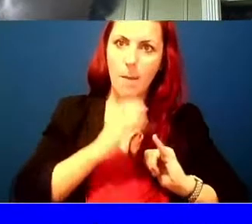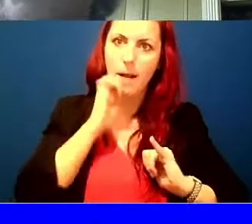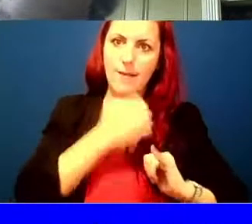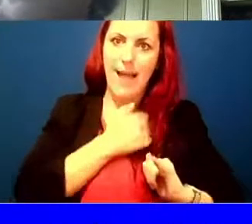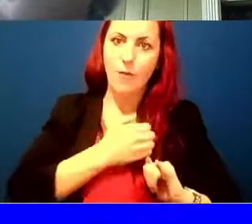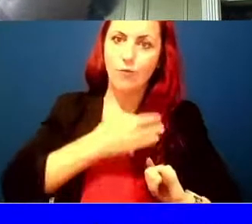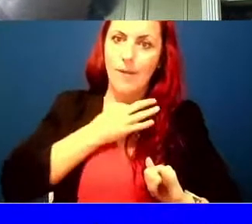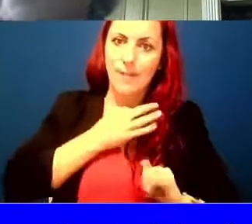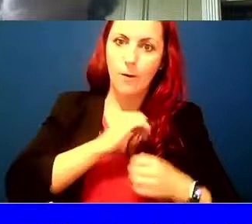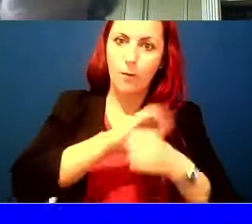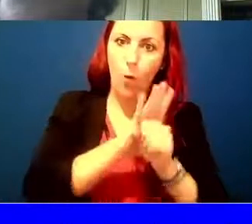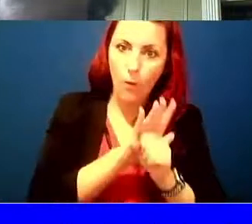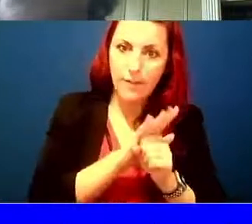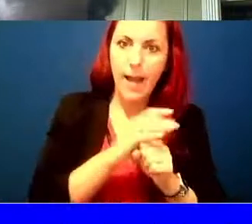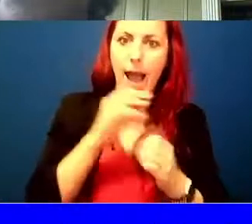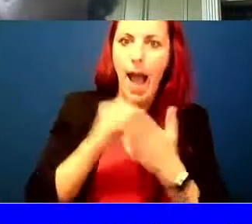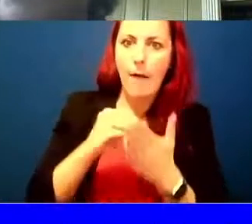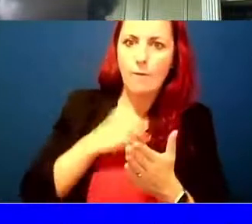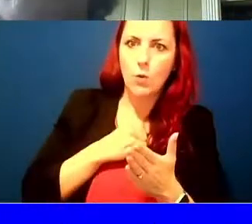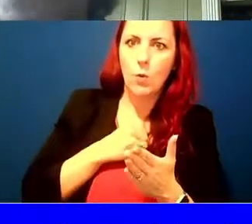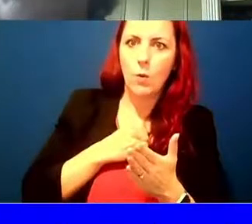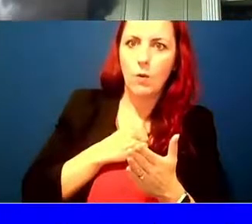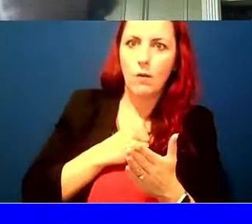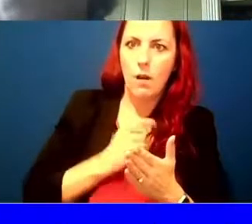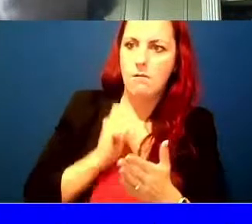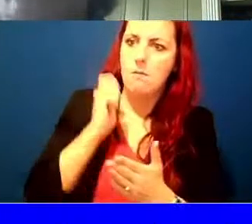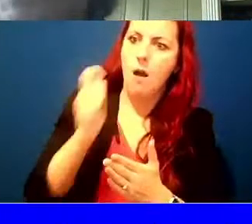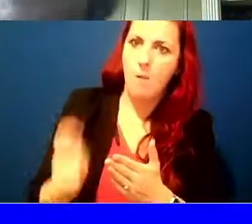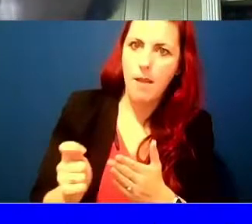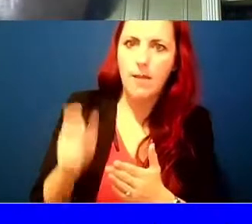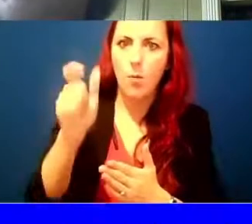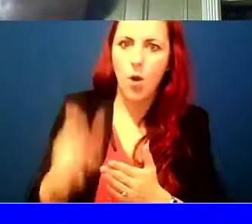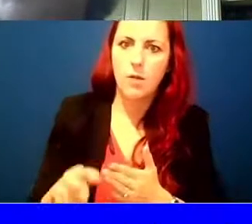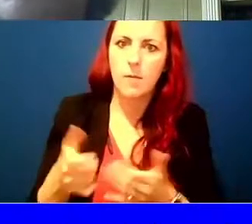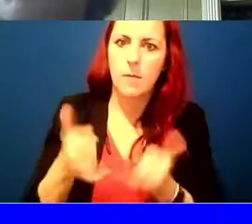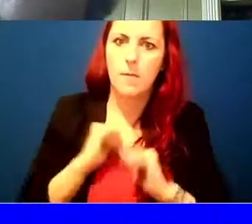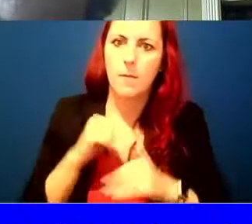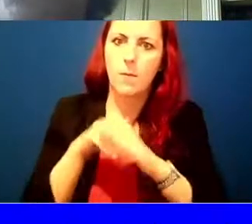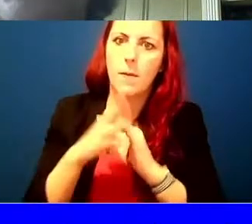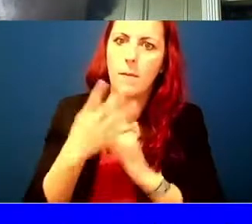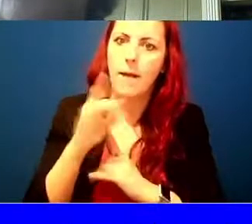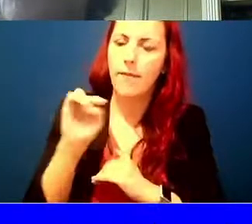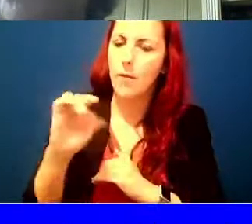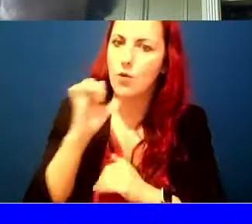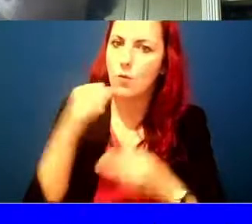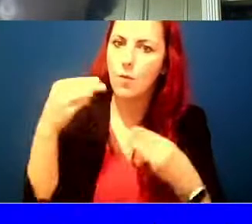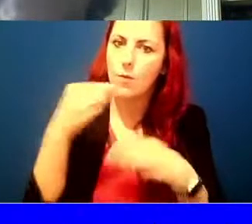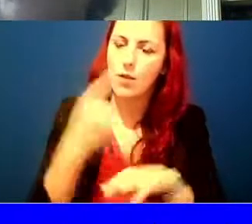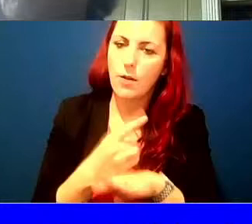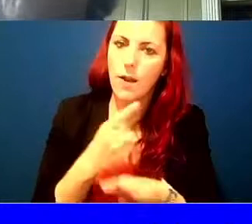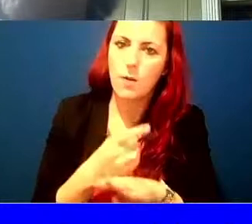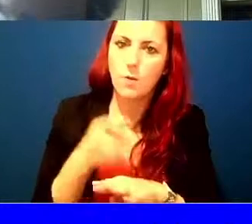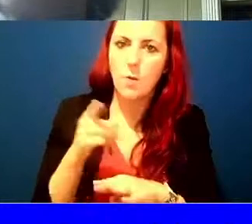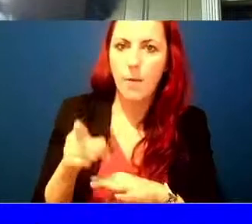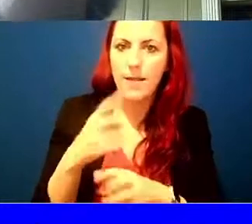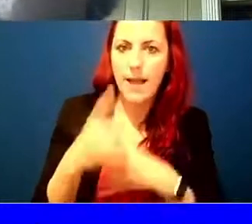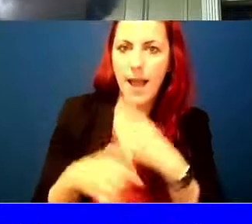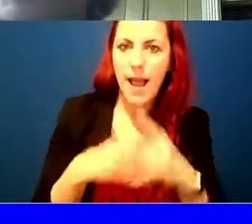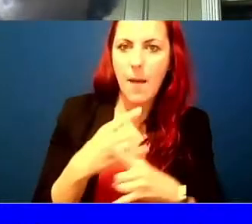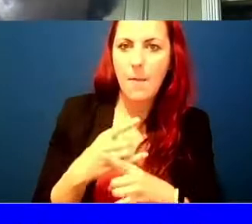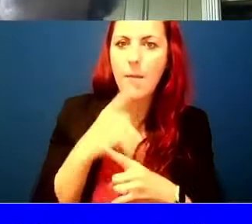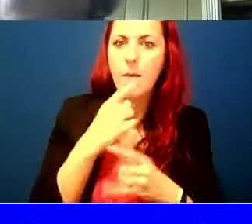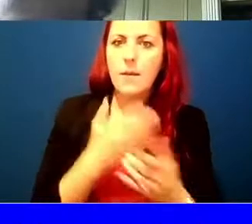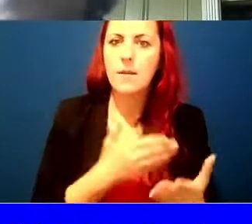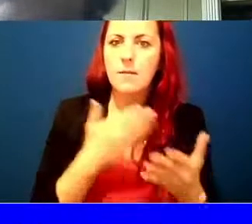we did indicated that in fact 11% of that group actually handed over control of